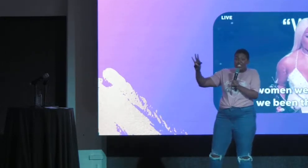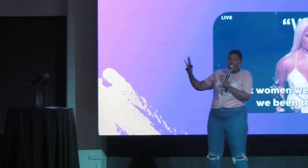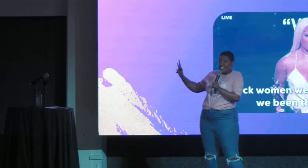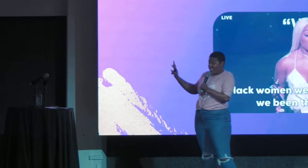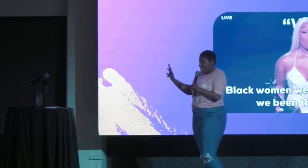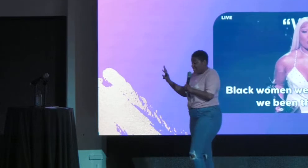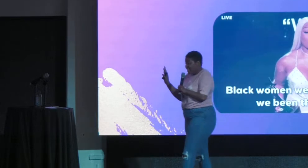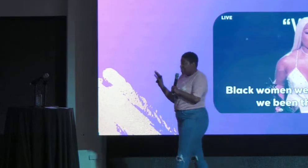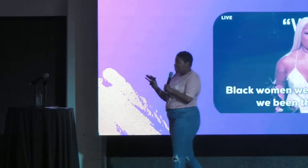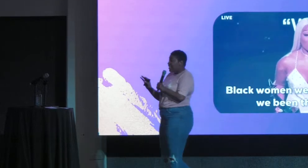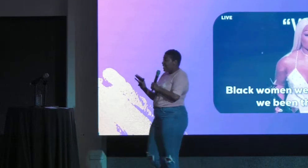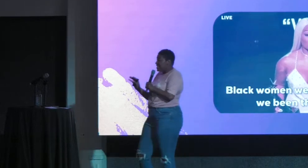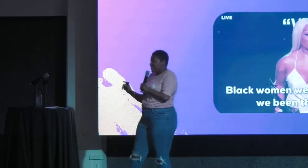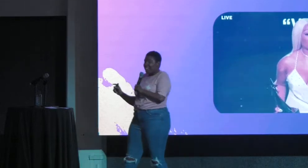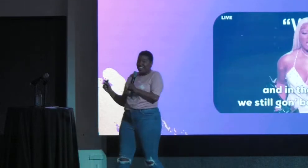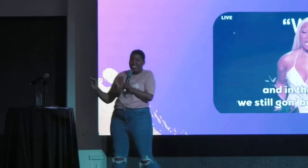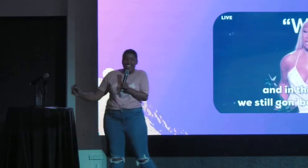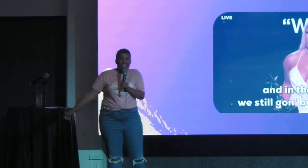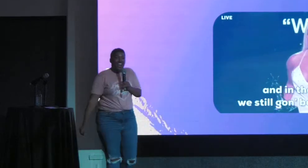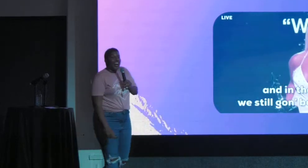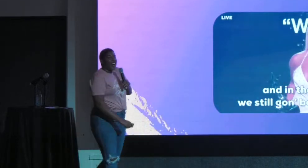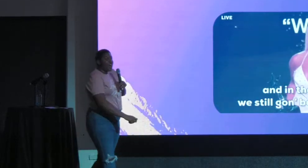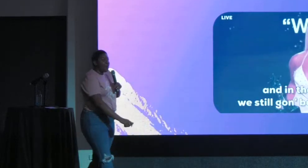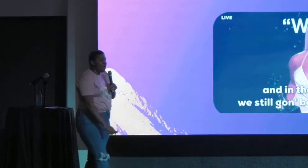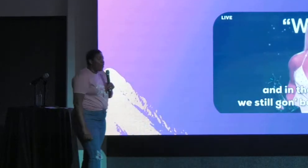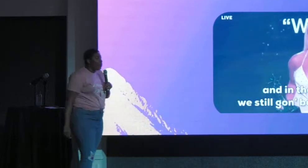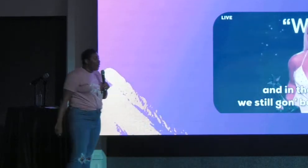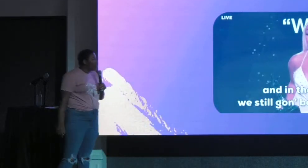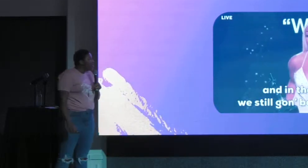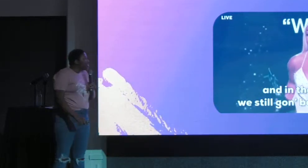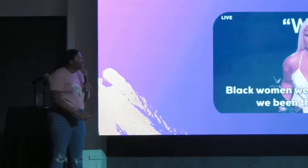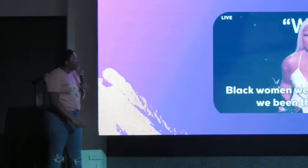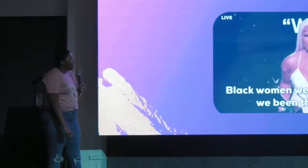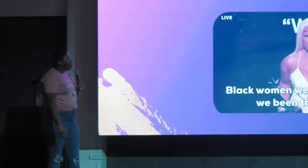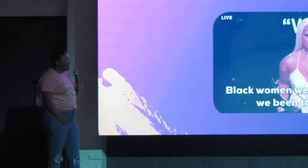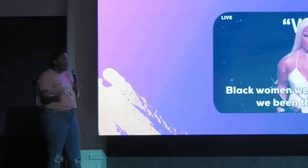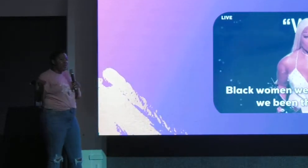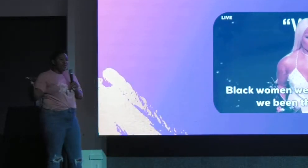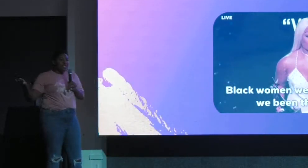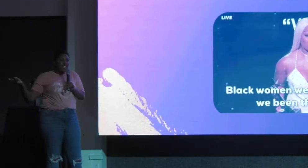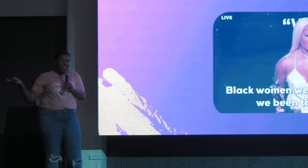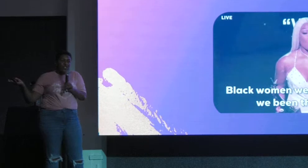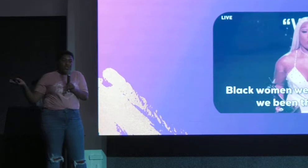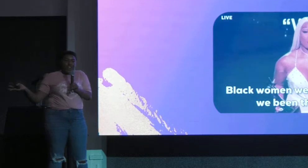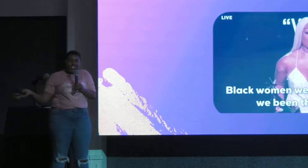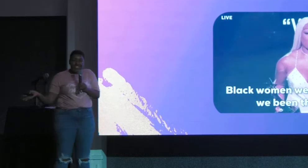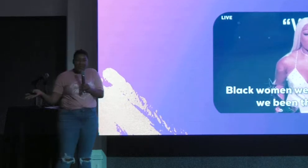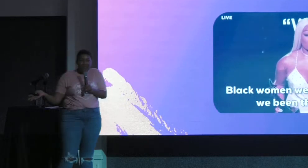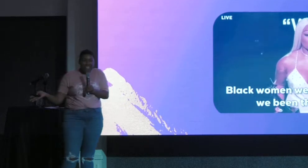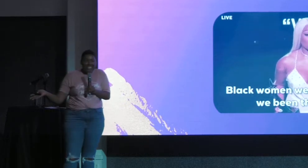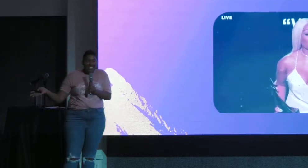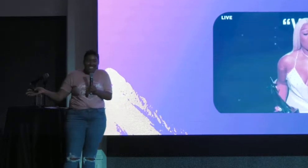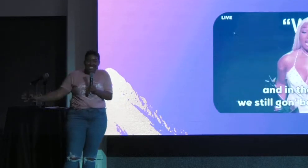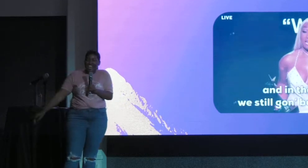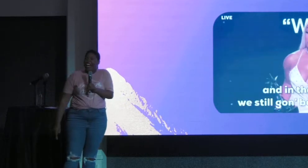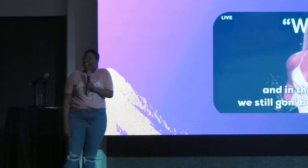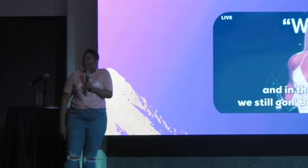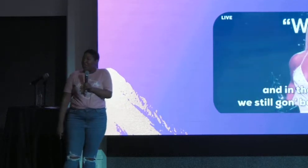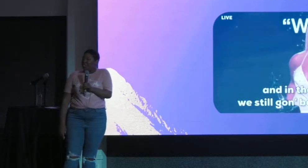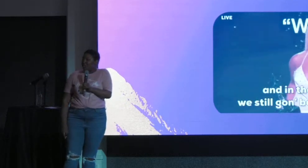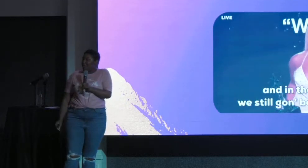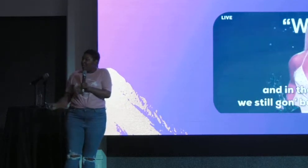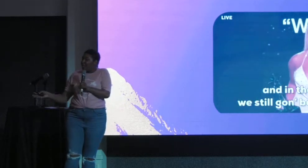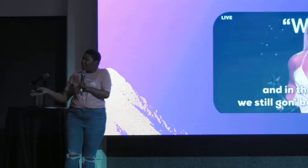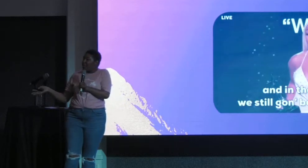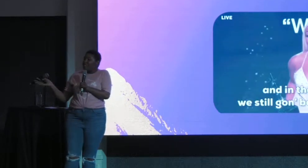full. That's good. That's good. That's fine. Welcome to the Miss Me with Misogynoir Summit. I